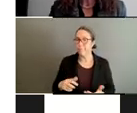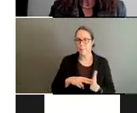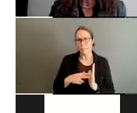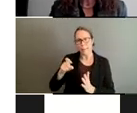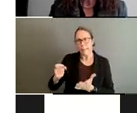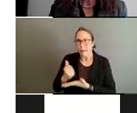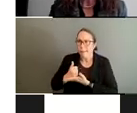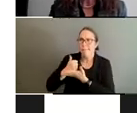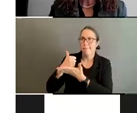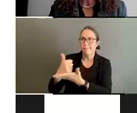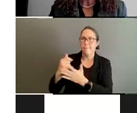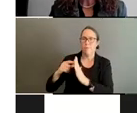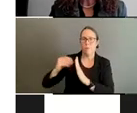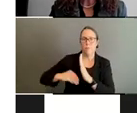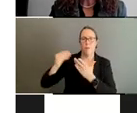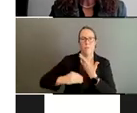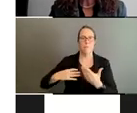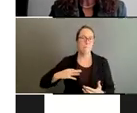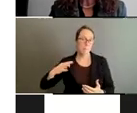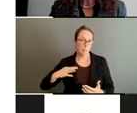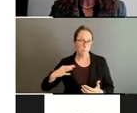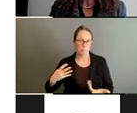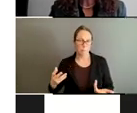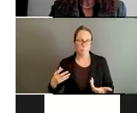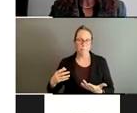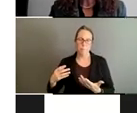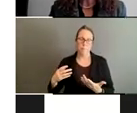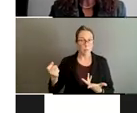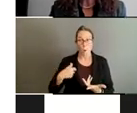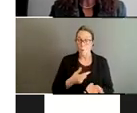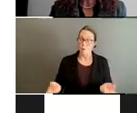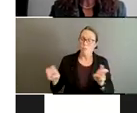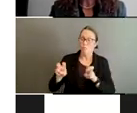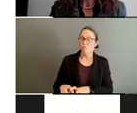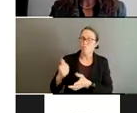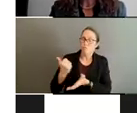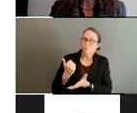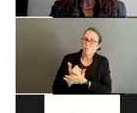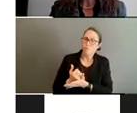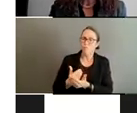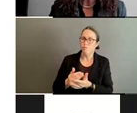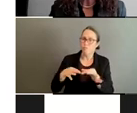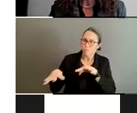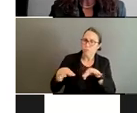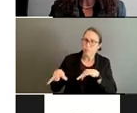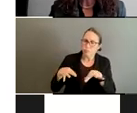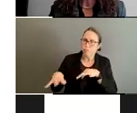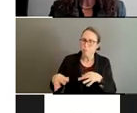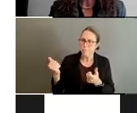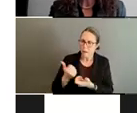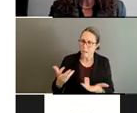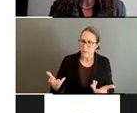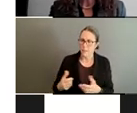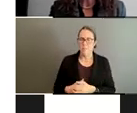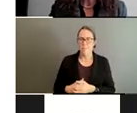extra assistance. And so, you know, we sat down with the applicants and made sure that we walked them through it. Some of them, we